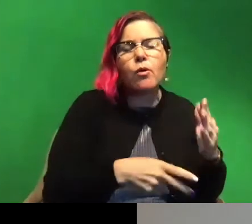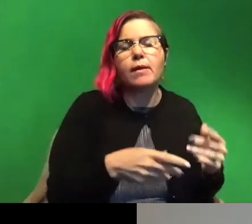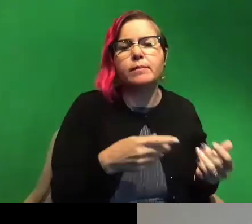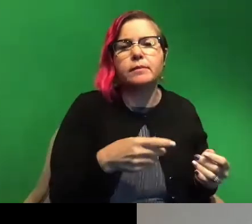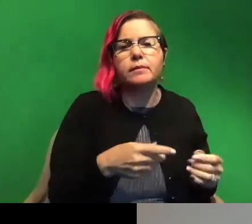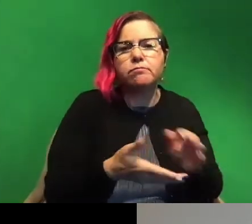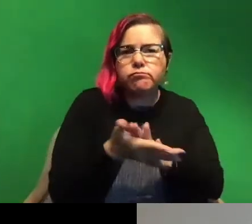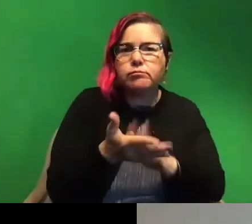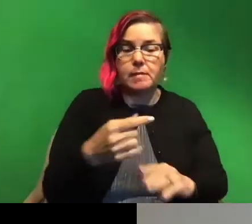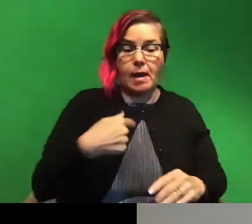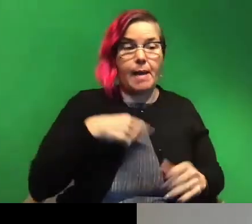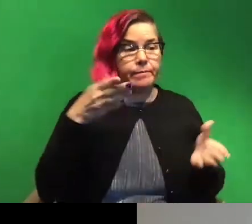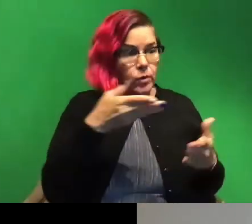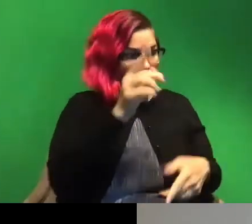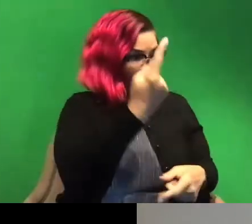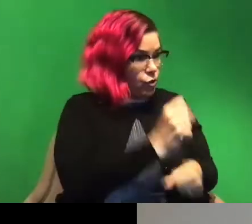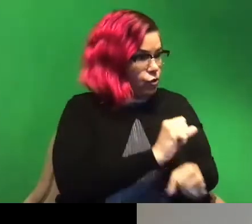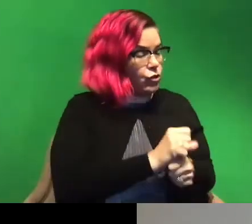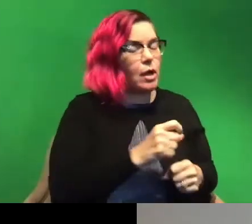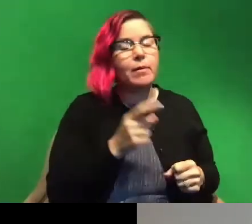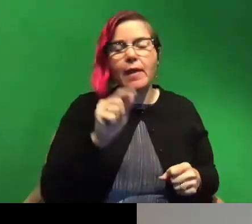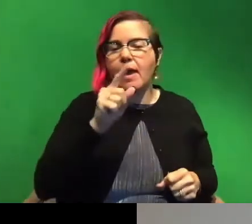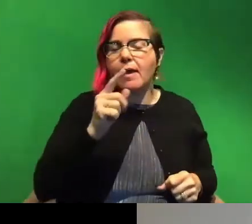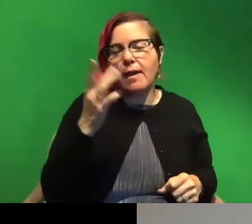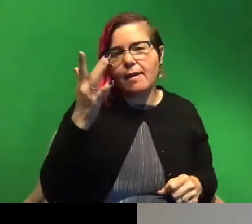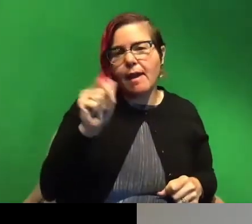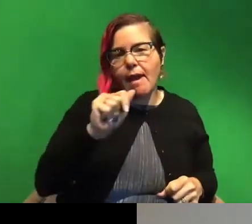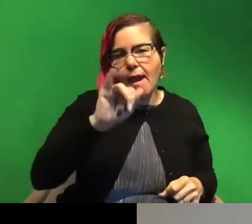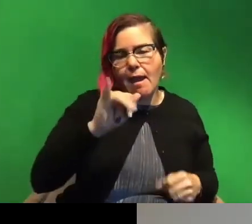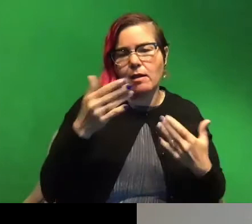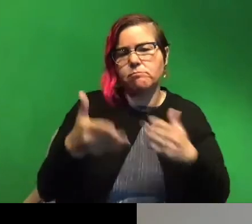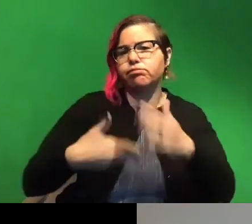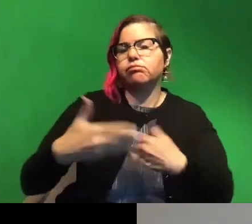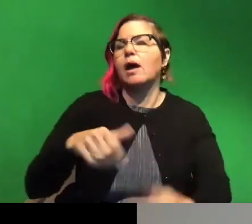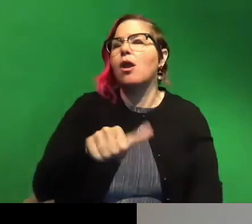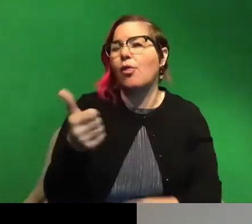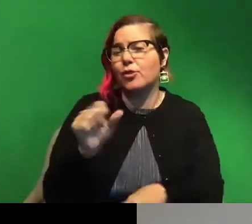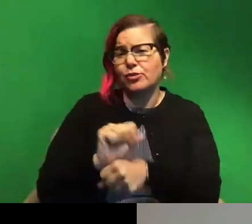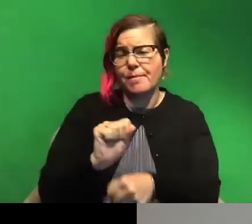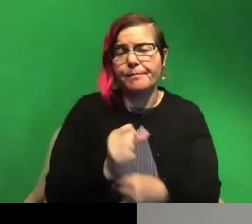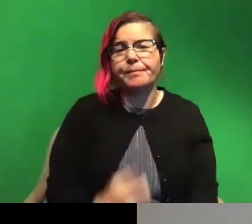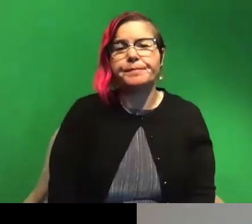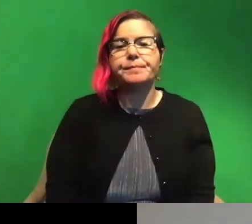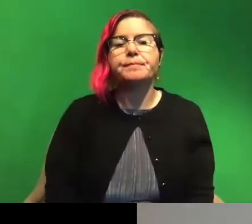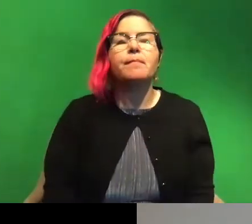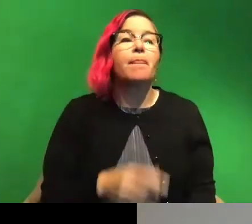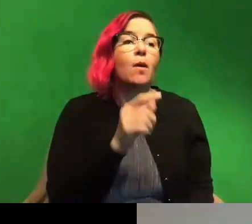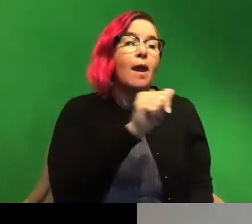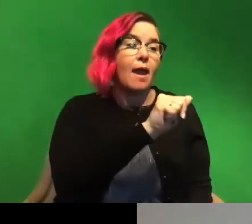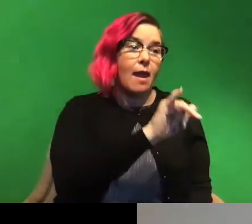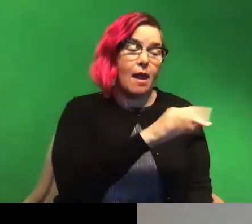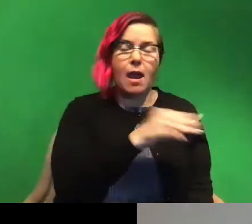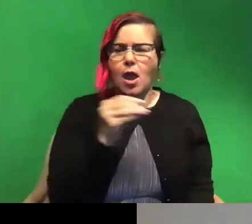maybe while I'm doing one job over here, I can have the AI doing something else for me over here. The difference between artificial intelligence